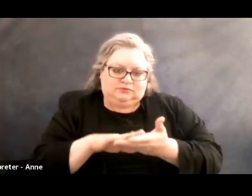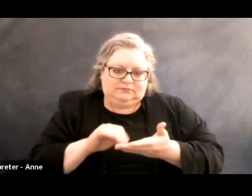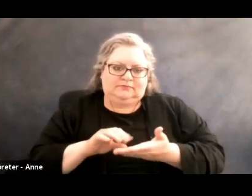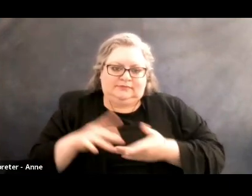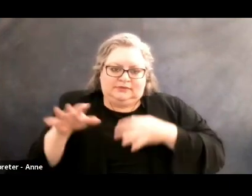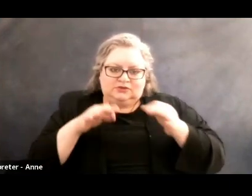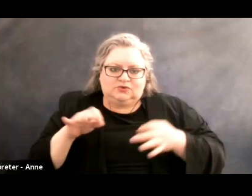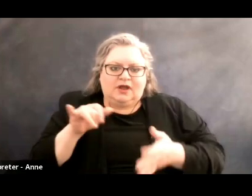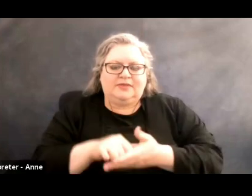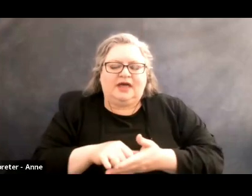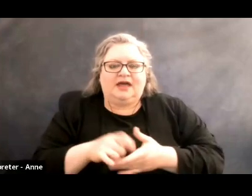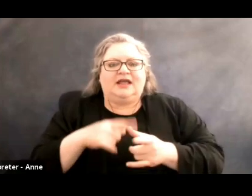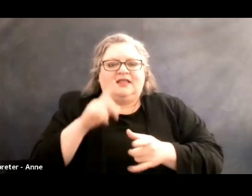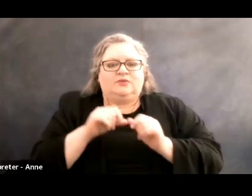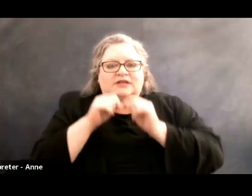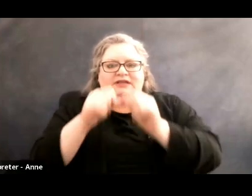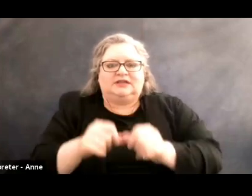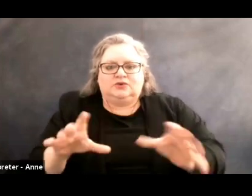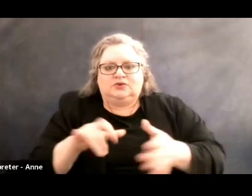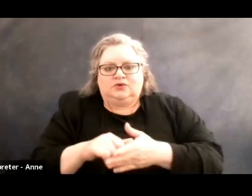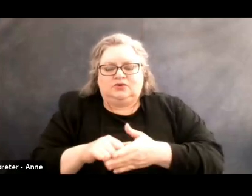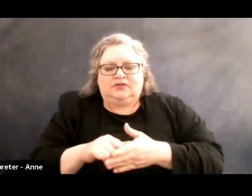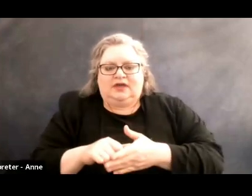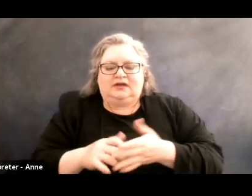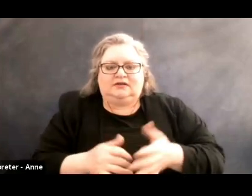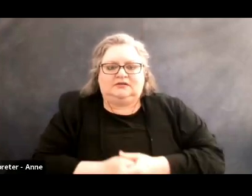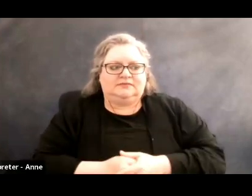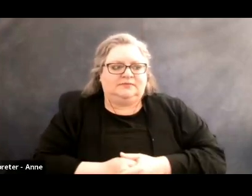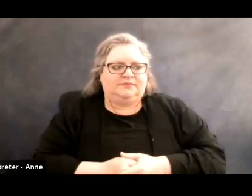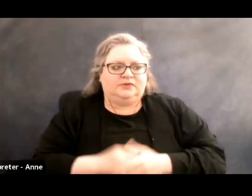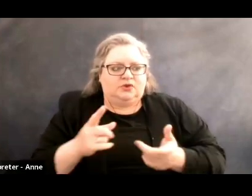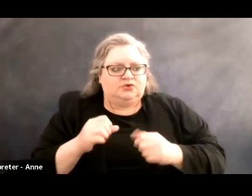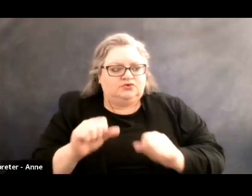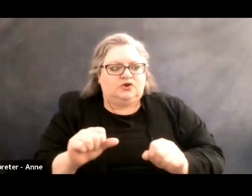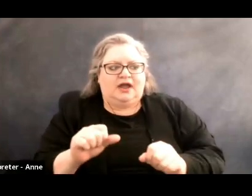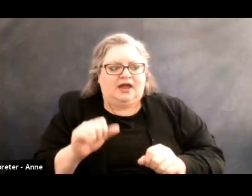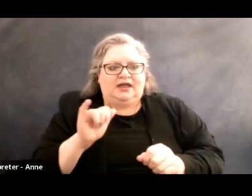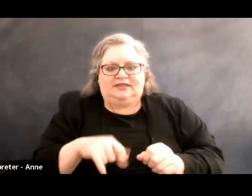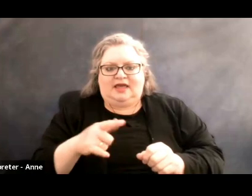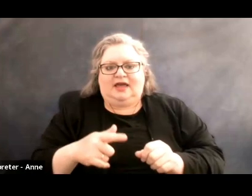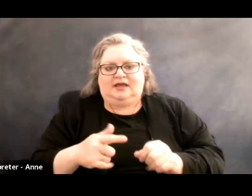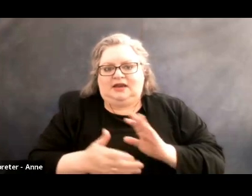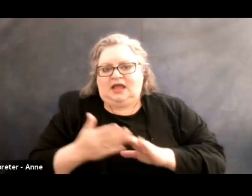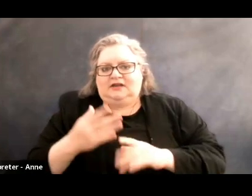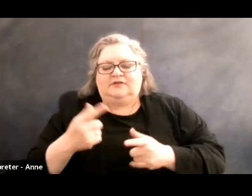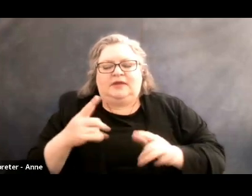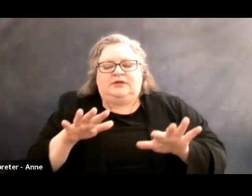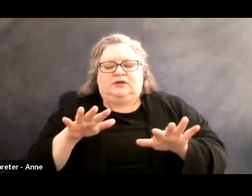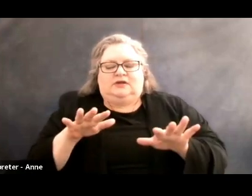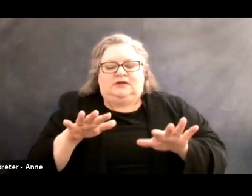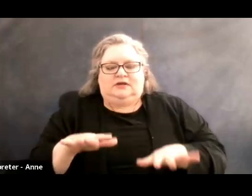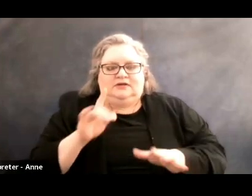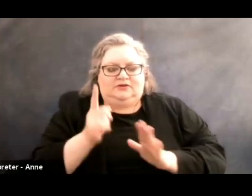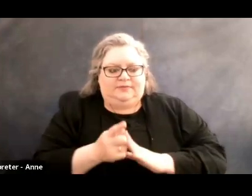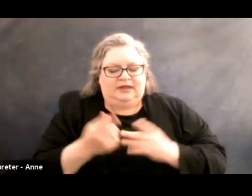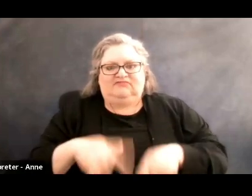And so we continue to do this all the way up, right? So you tried that, activation, maybe you calm down for a minute, and then I stubbed